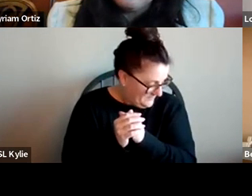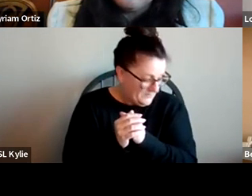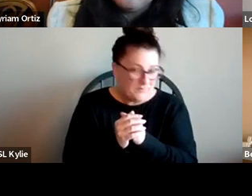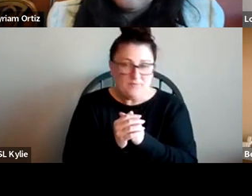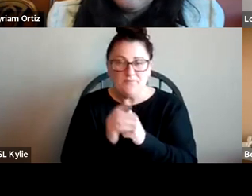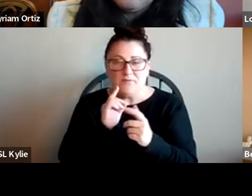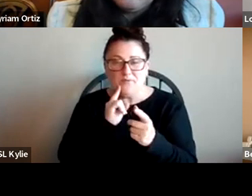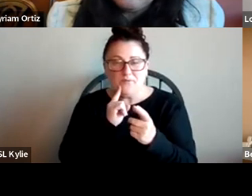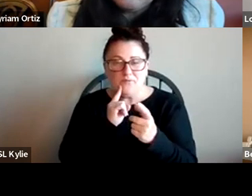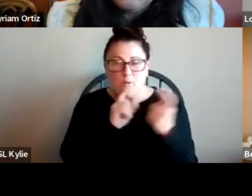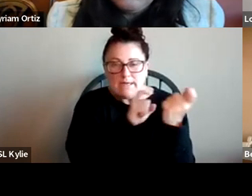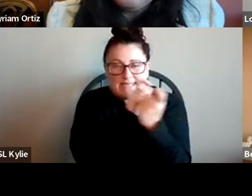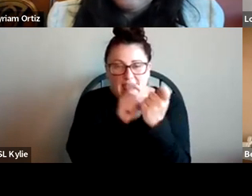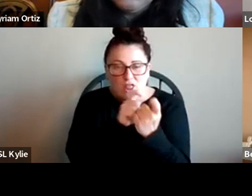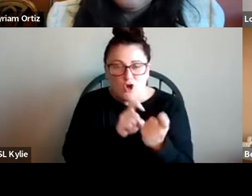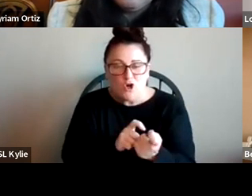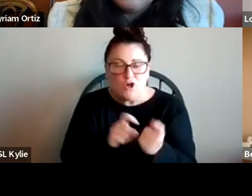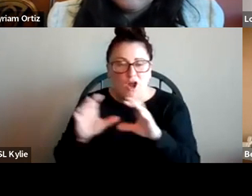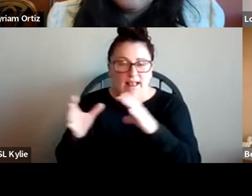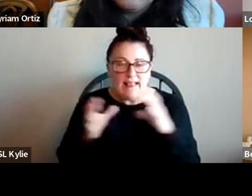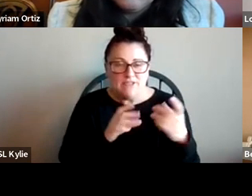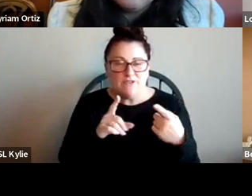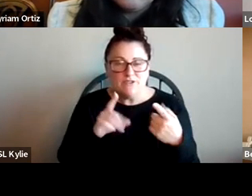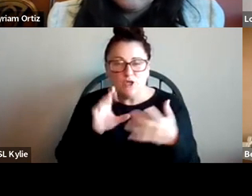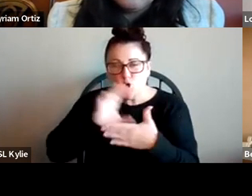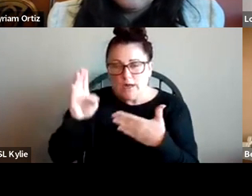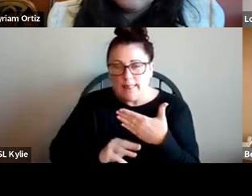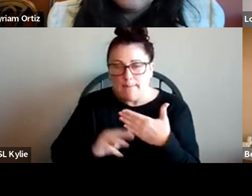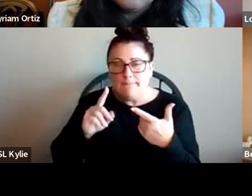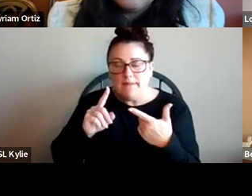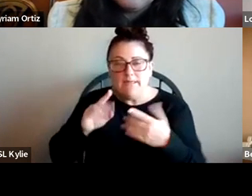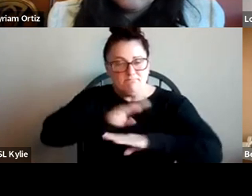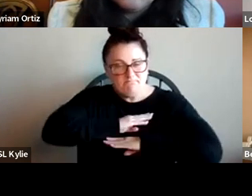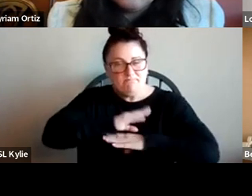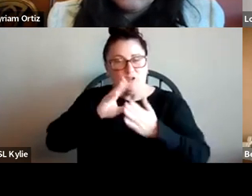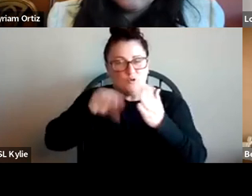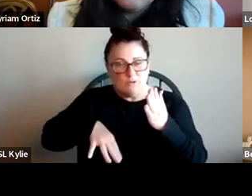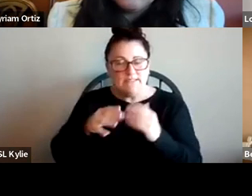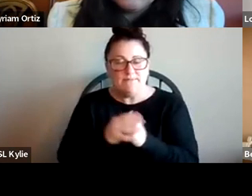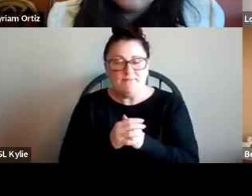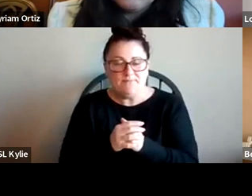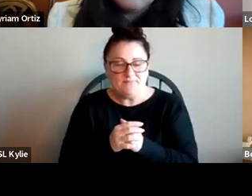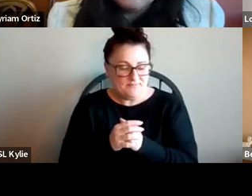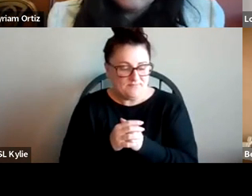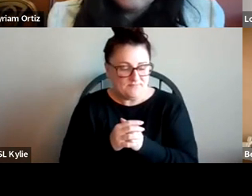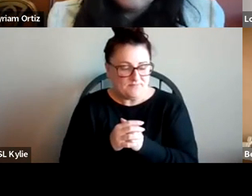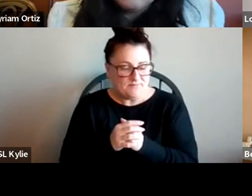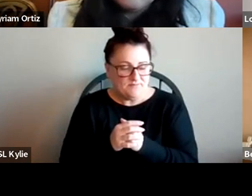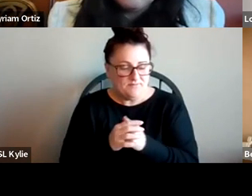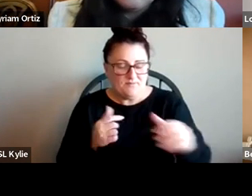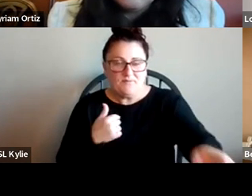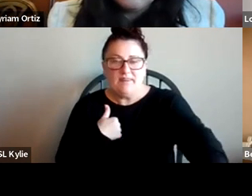our educational classes, curriculum to the needs of our students. I'm